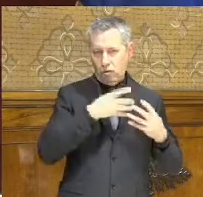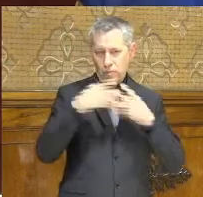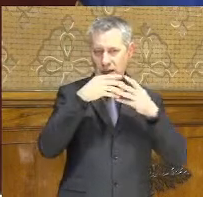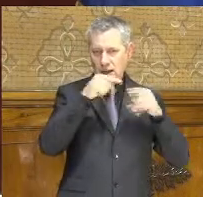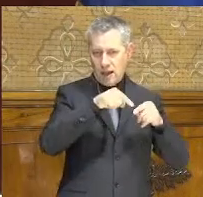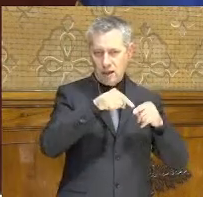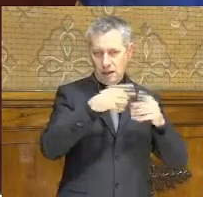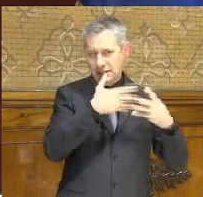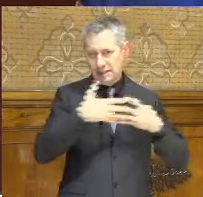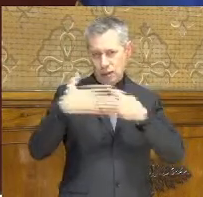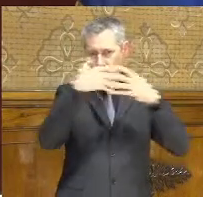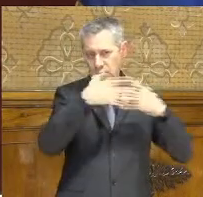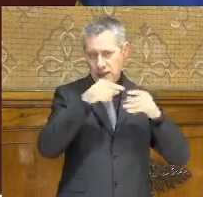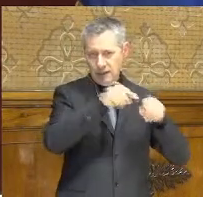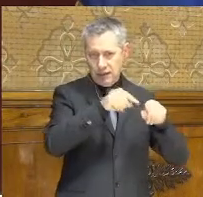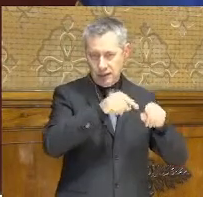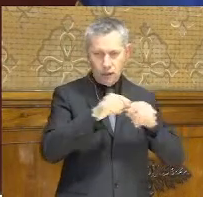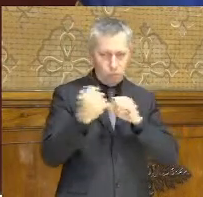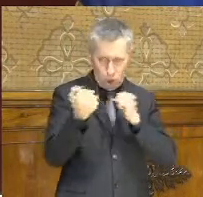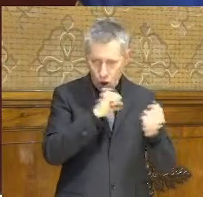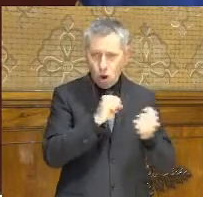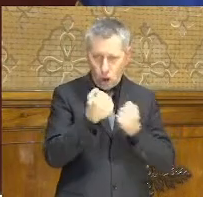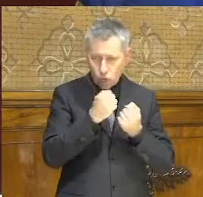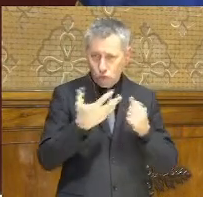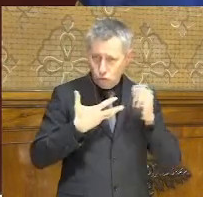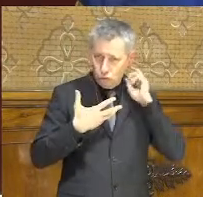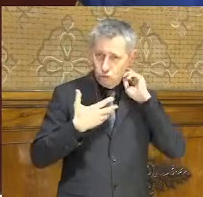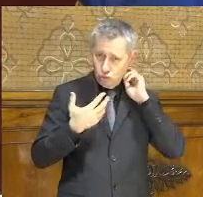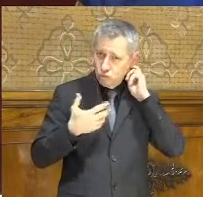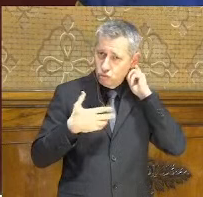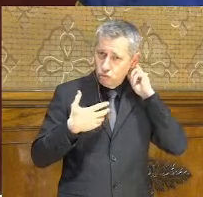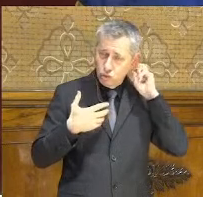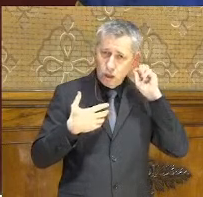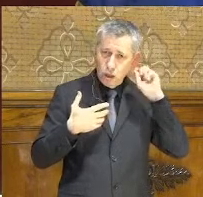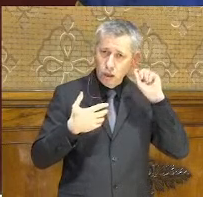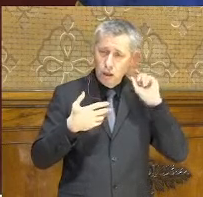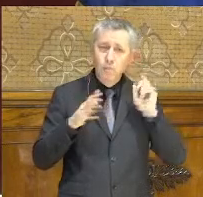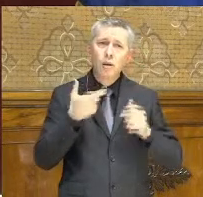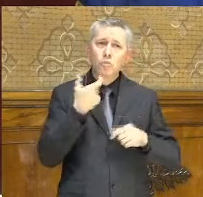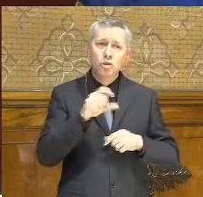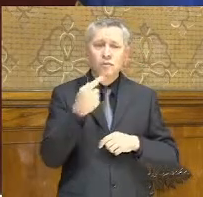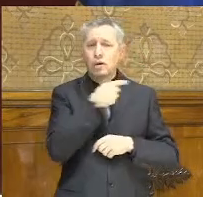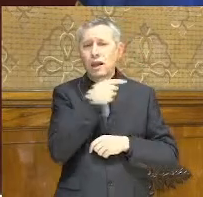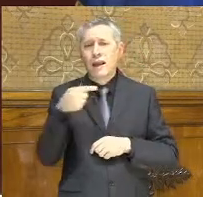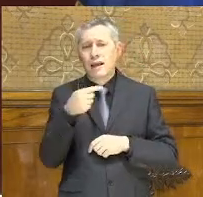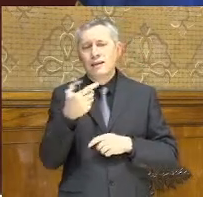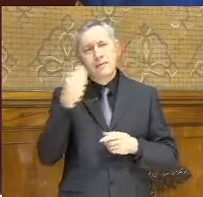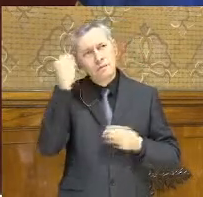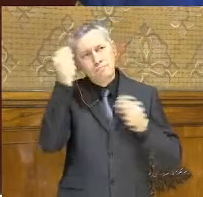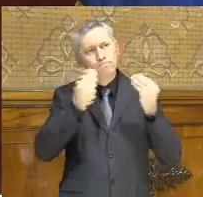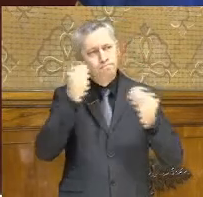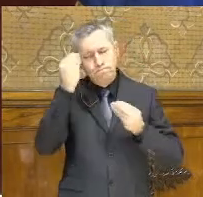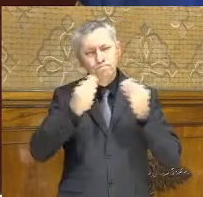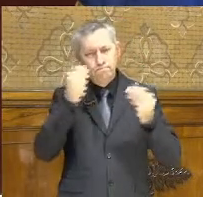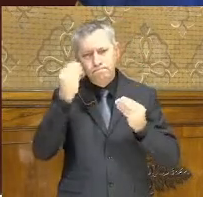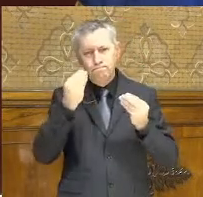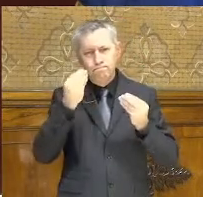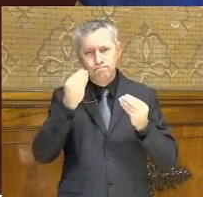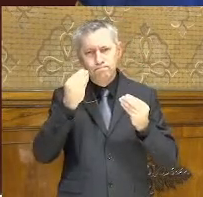So this notion of the negative, and I'm happy to talk about it later, is more to do